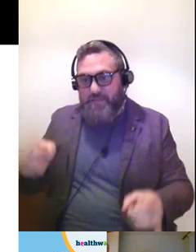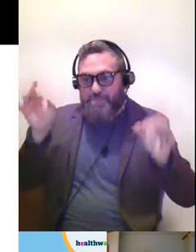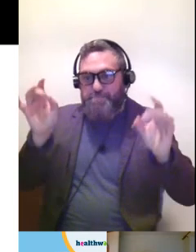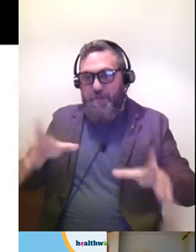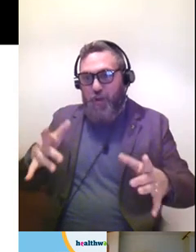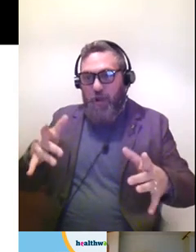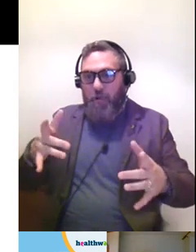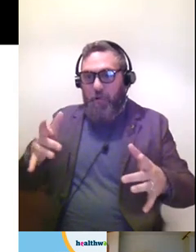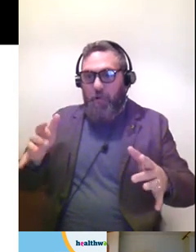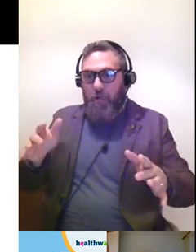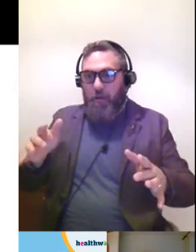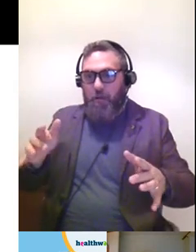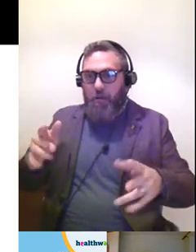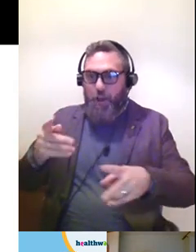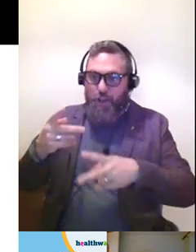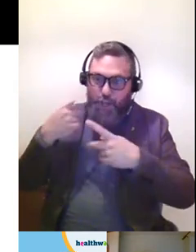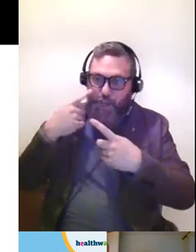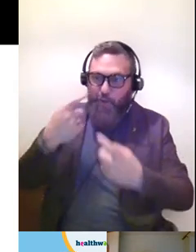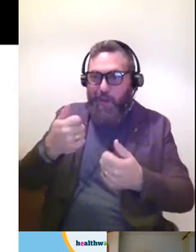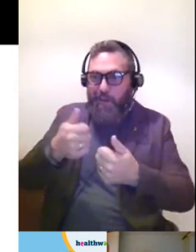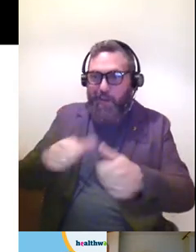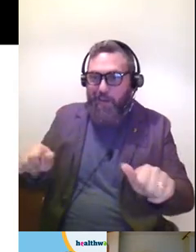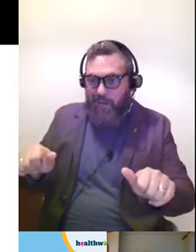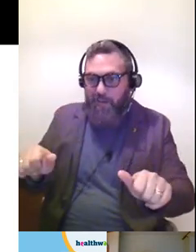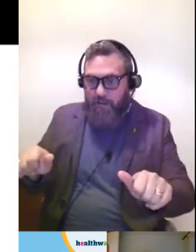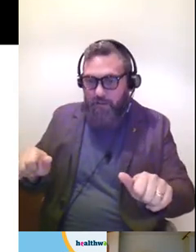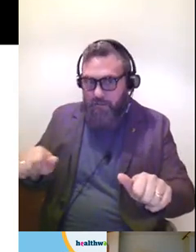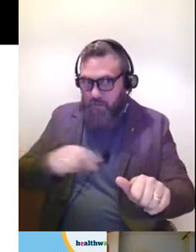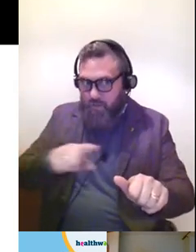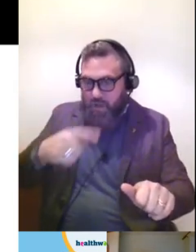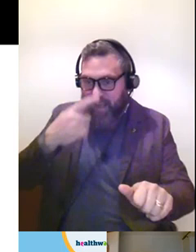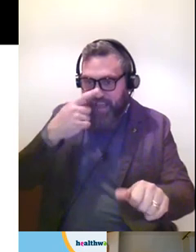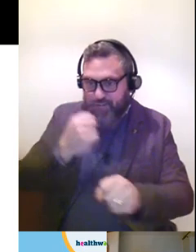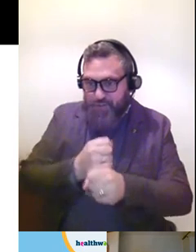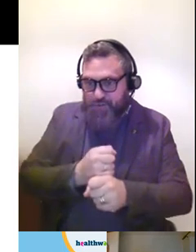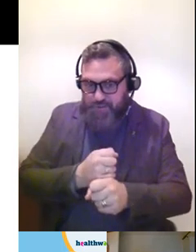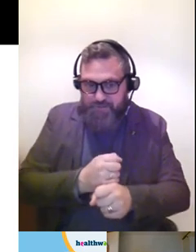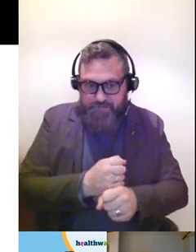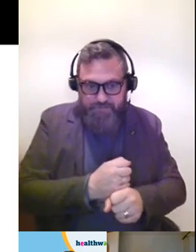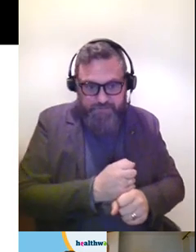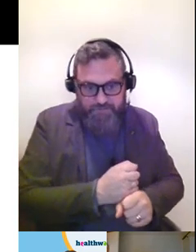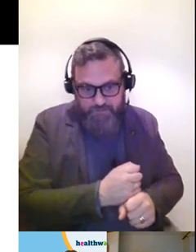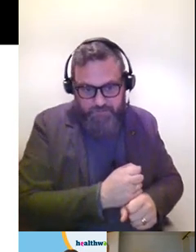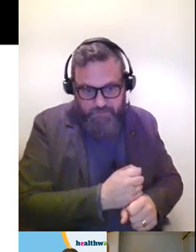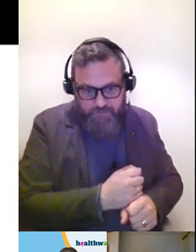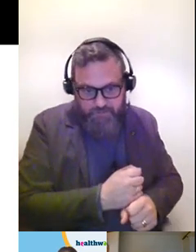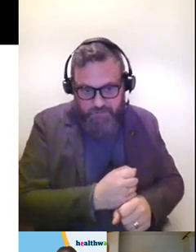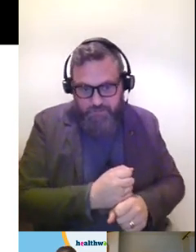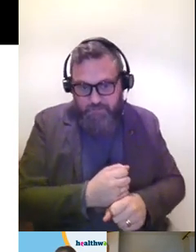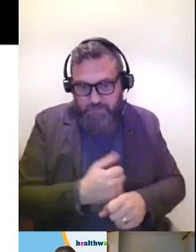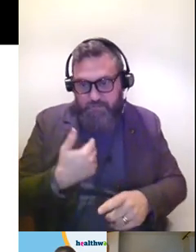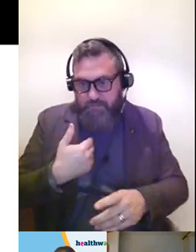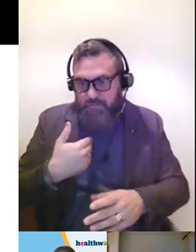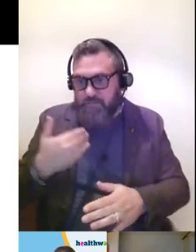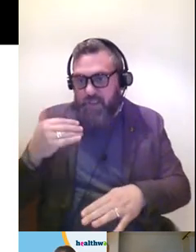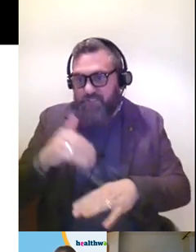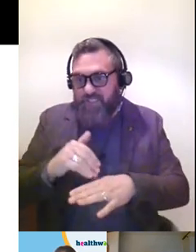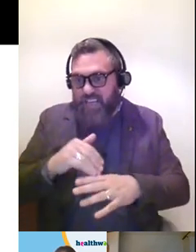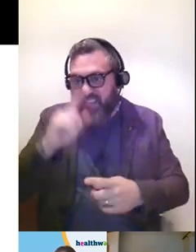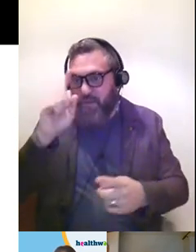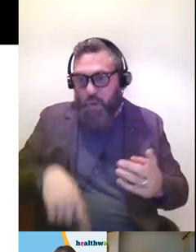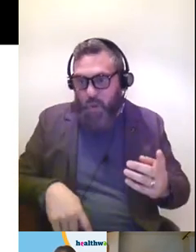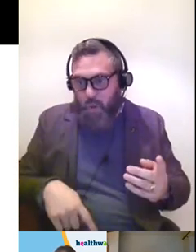do, we just need to think about it. And I was jotting down through each of the themes that it does sort of impact on all of them.